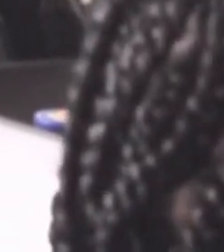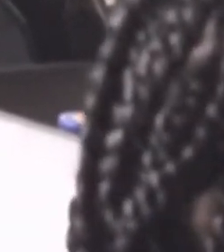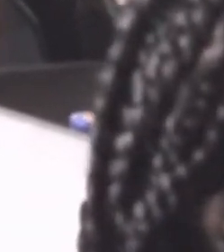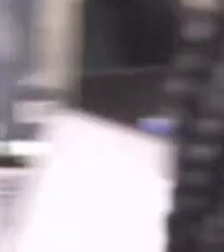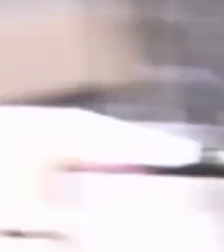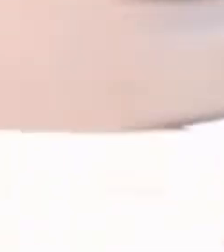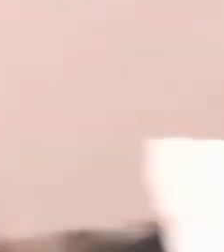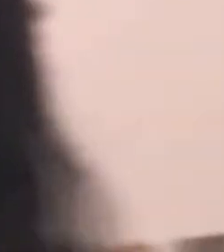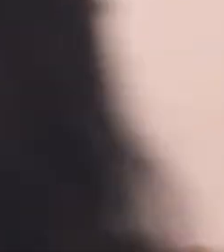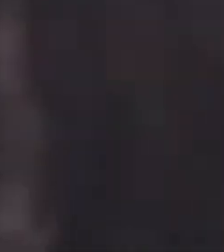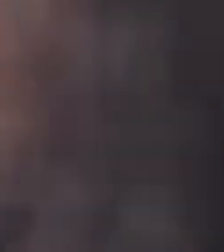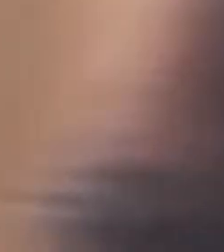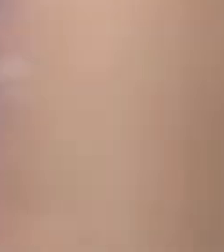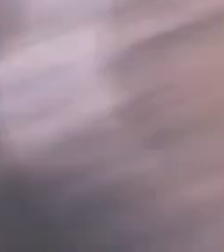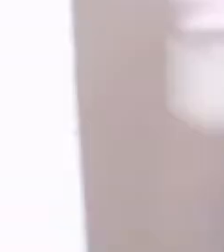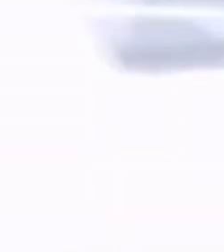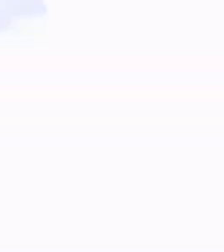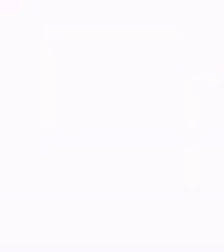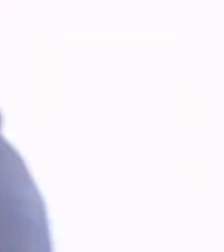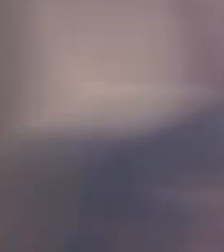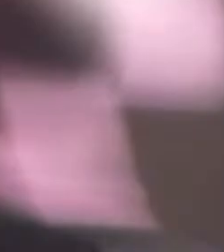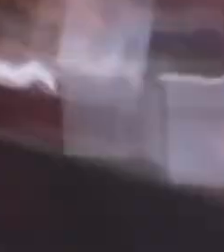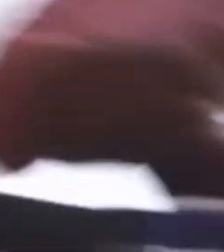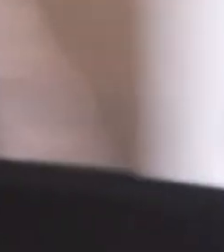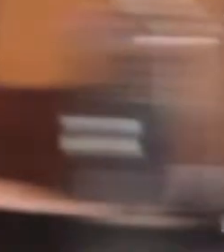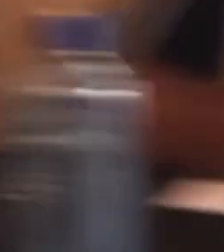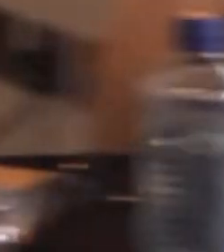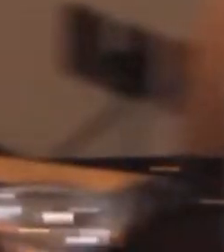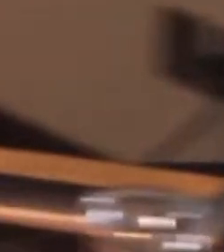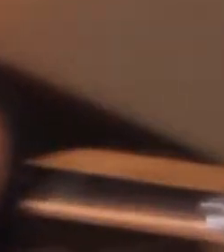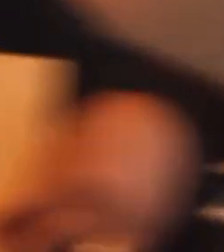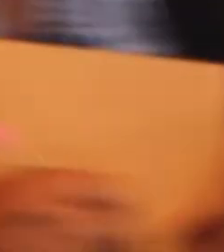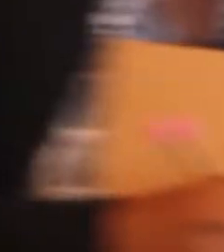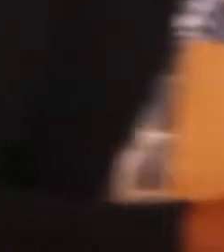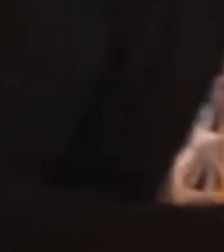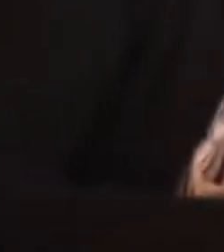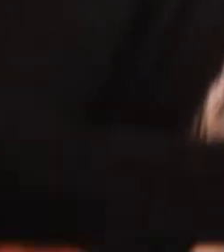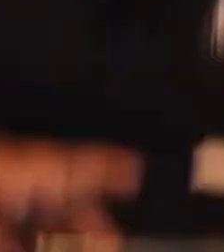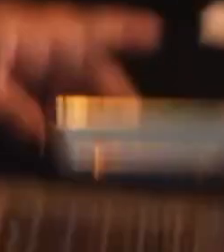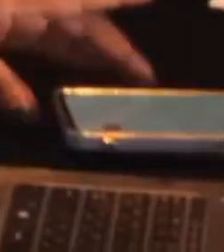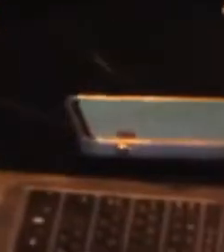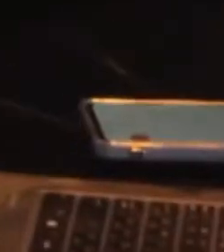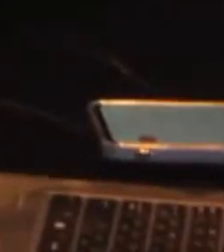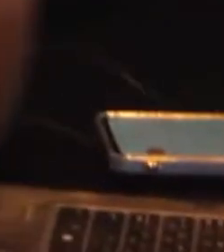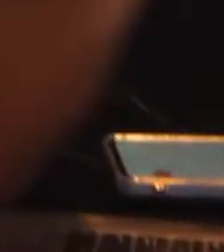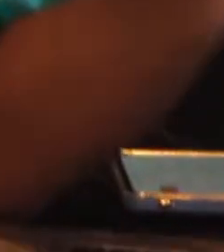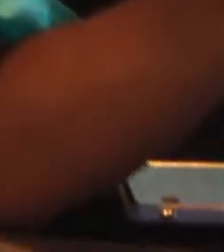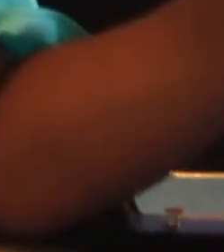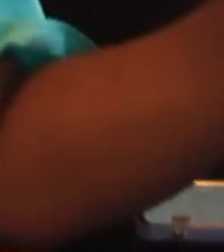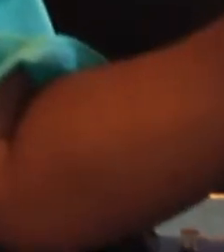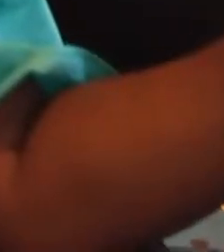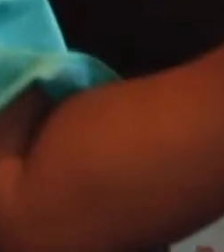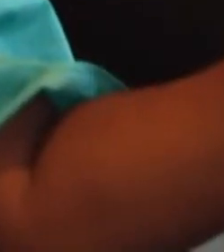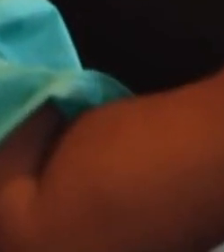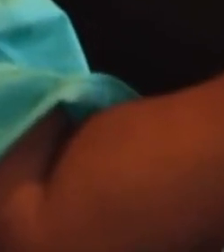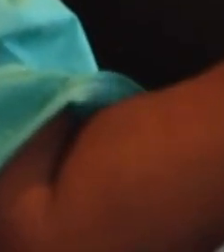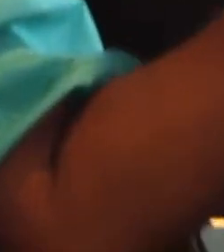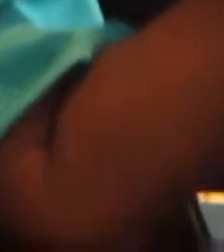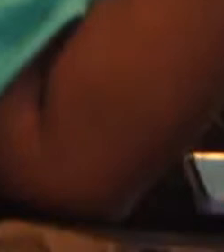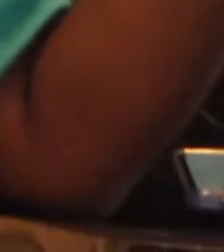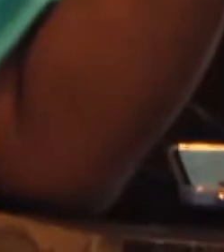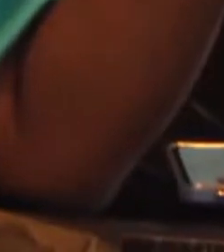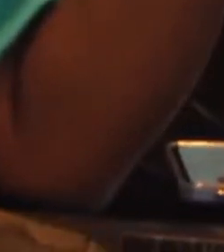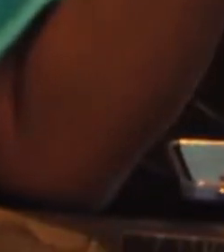Good morning, everyone. So for me, I am excited to have met all of you. I joined